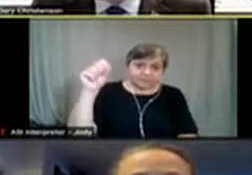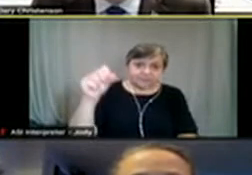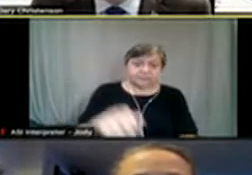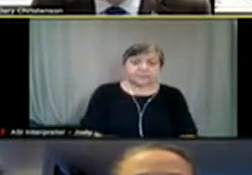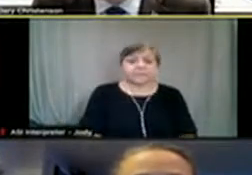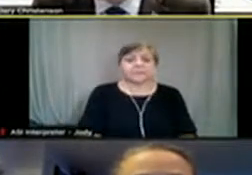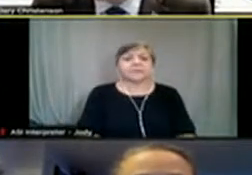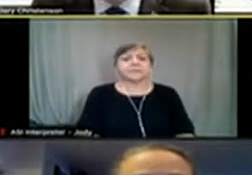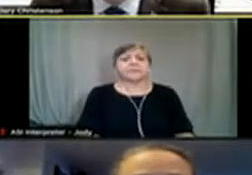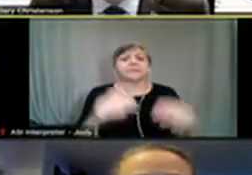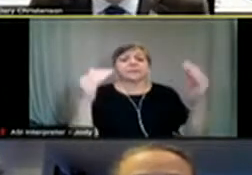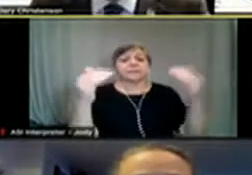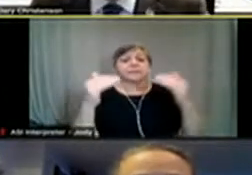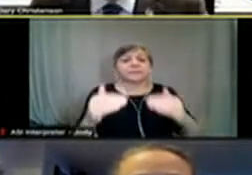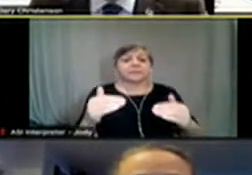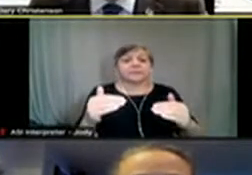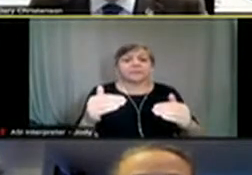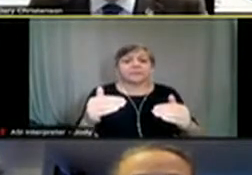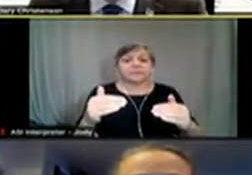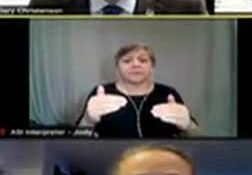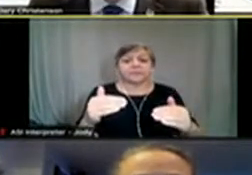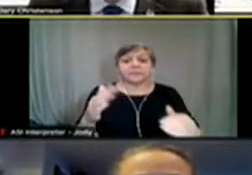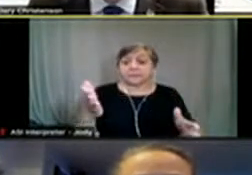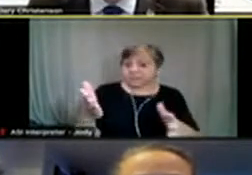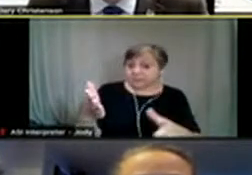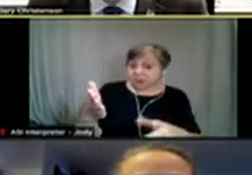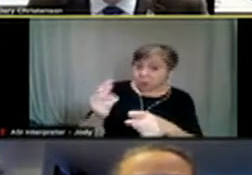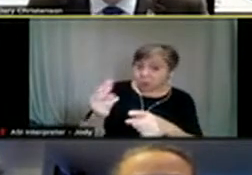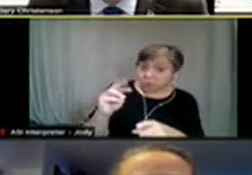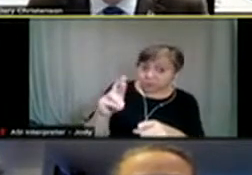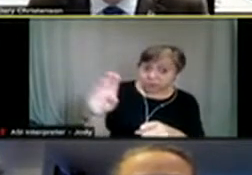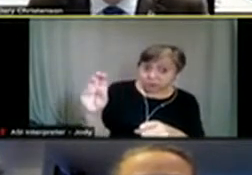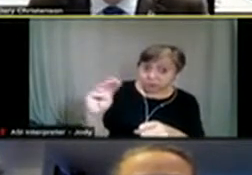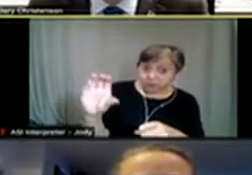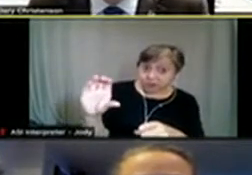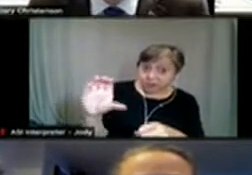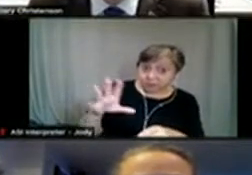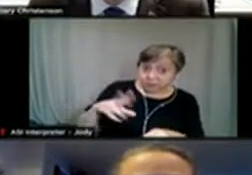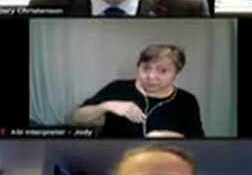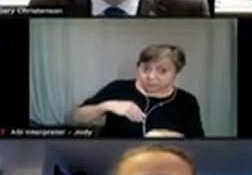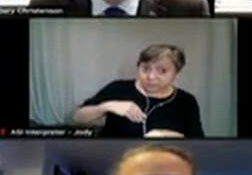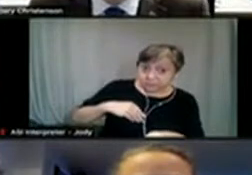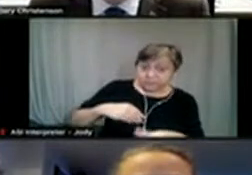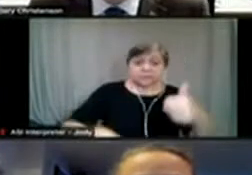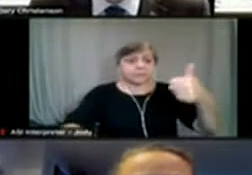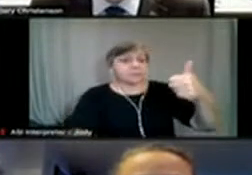let's talk about Mr. Welch. So Mr. McCarthy, you're good with that setup? No, yeah, it